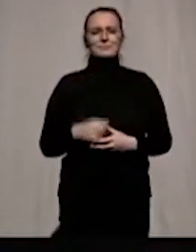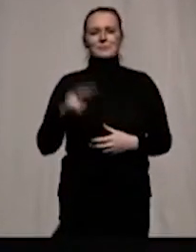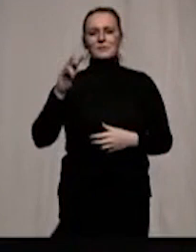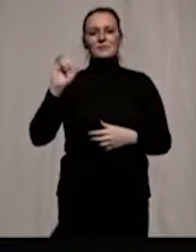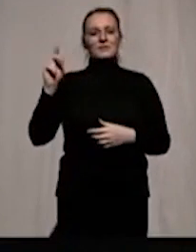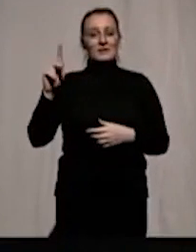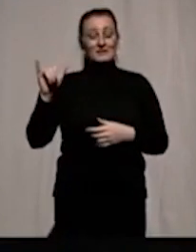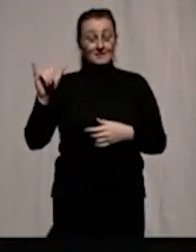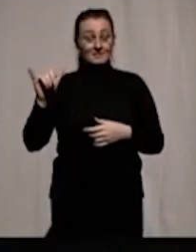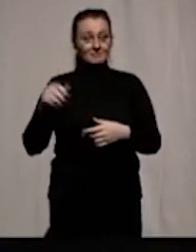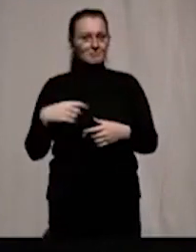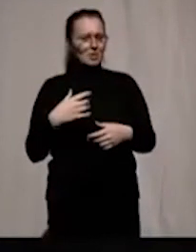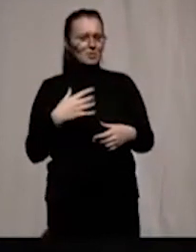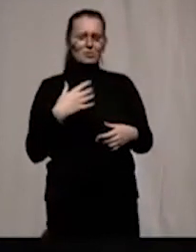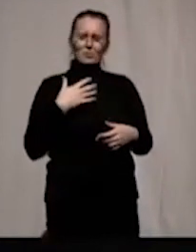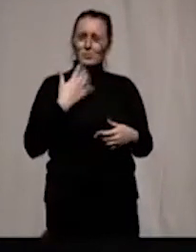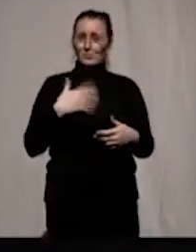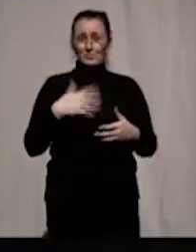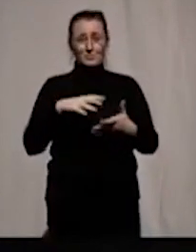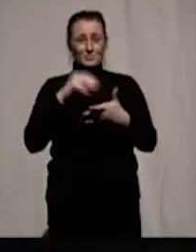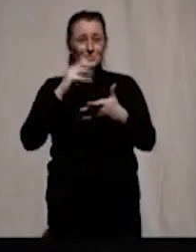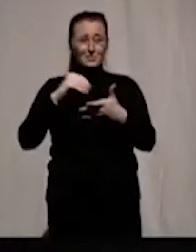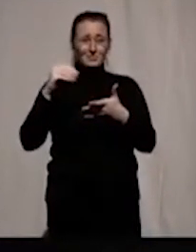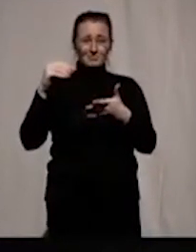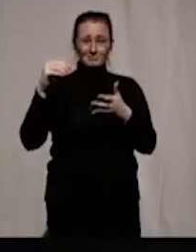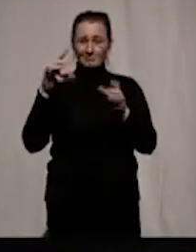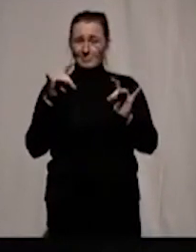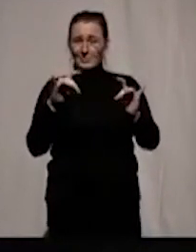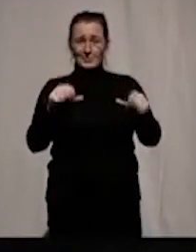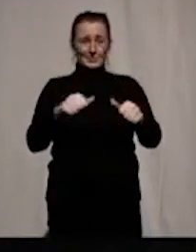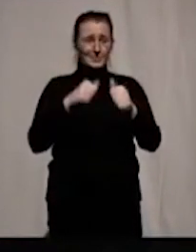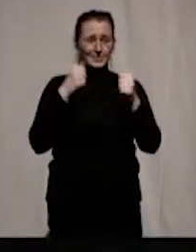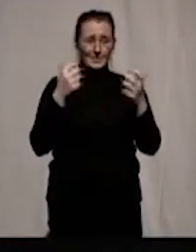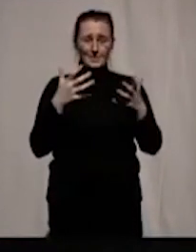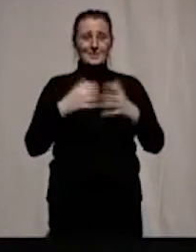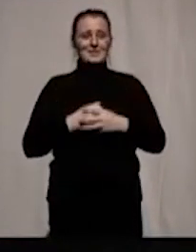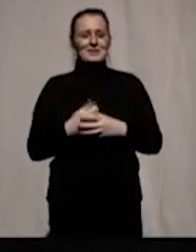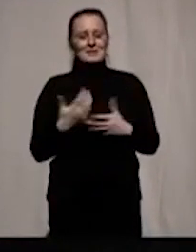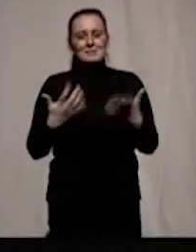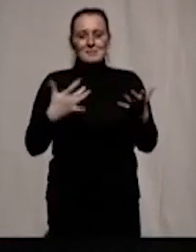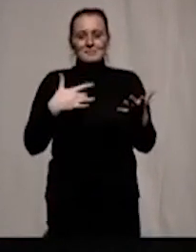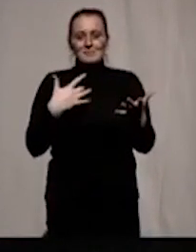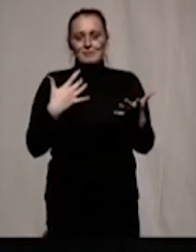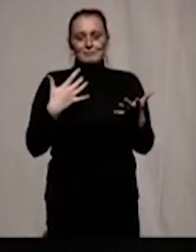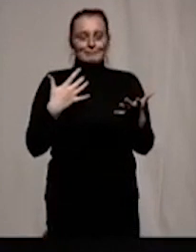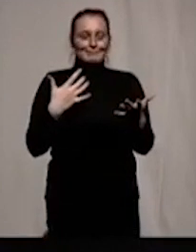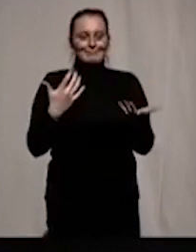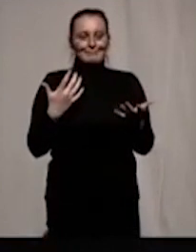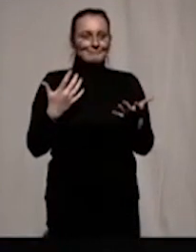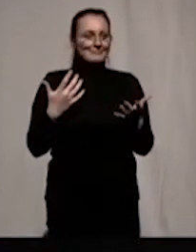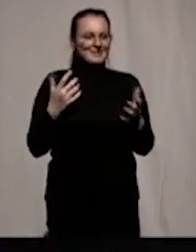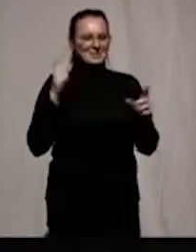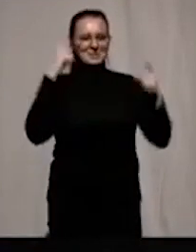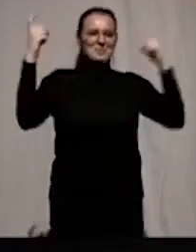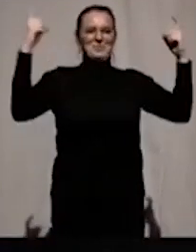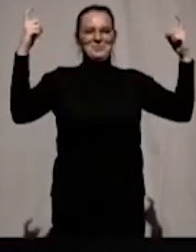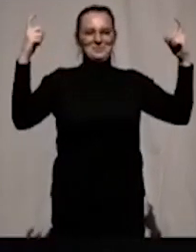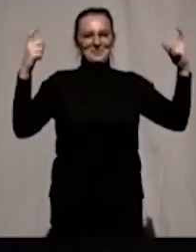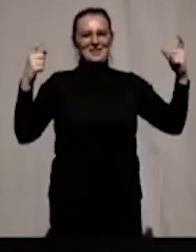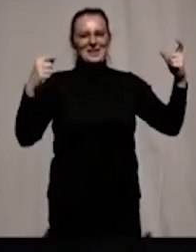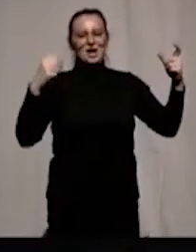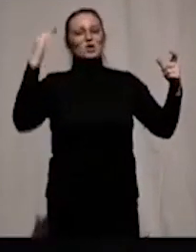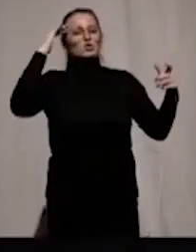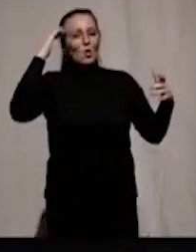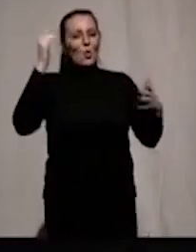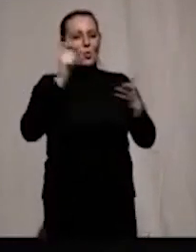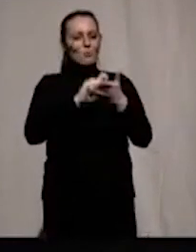knew this is going to sound pompous, but I can back it up. I know I'm a really freaking good writer. Look, you're here.